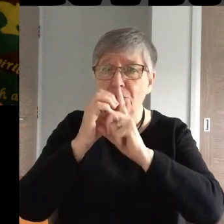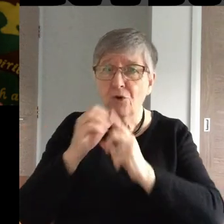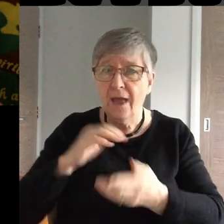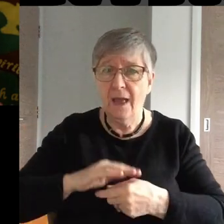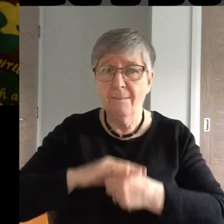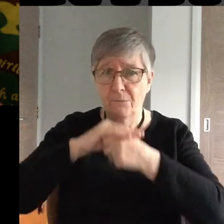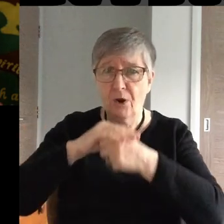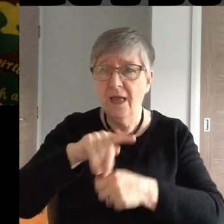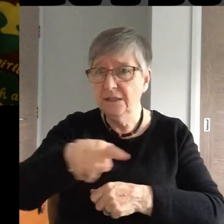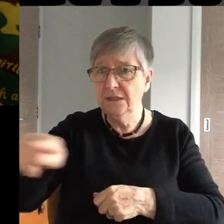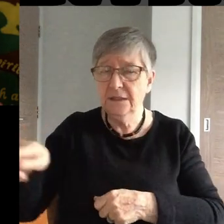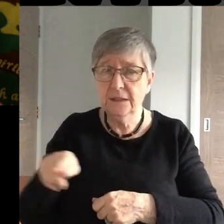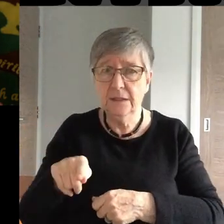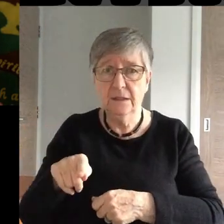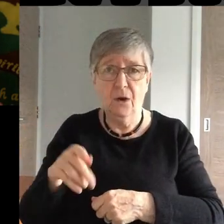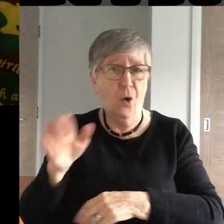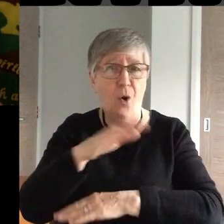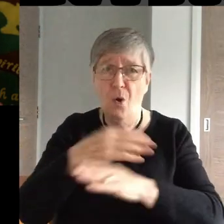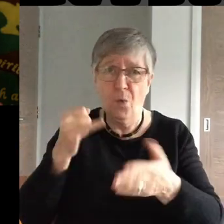went wrong.